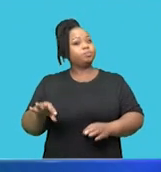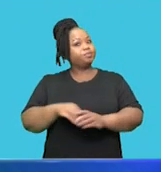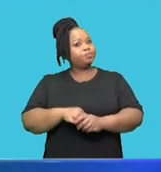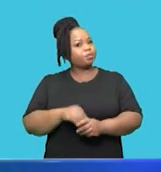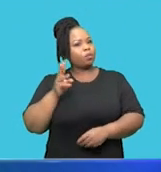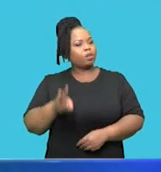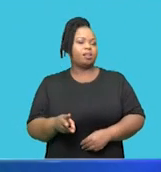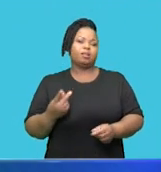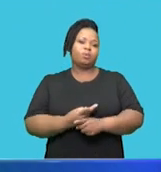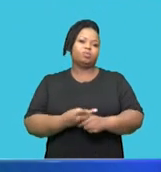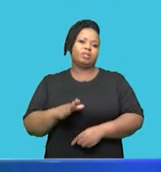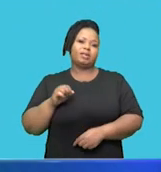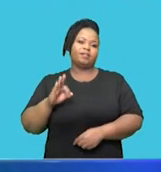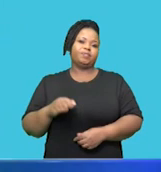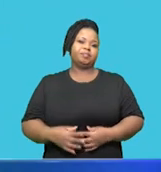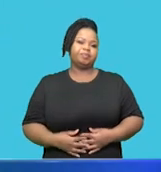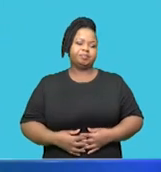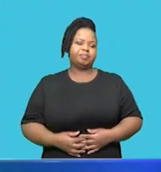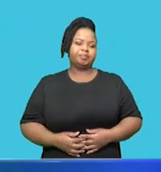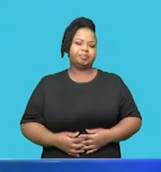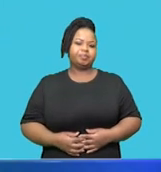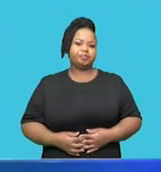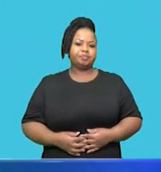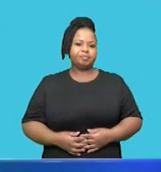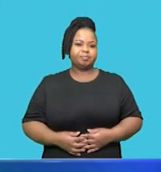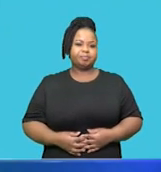the inclusion in the CAF Champions League.